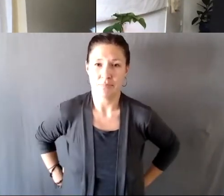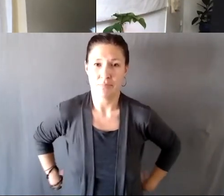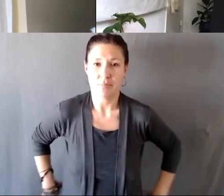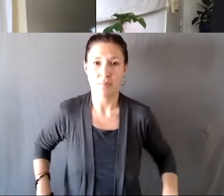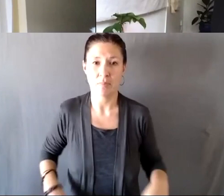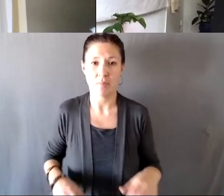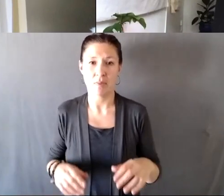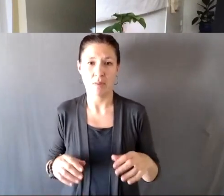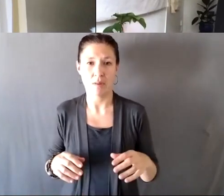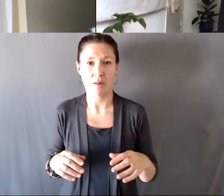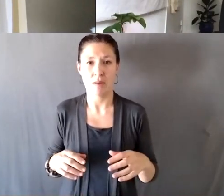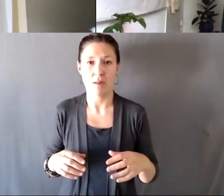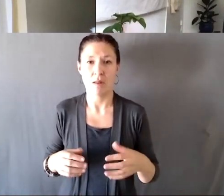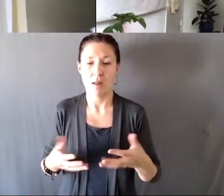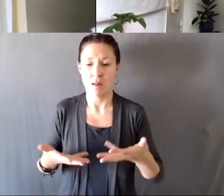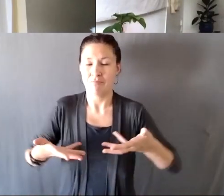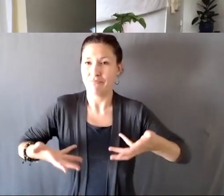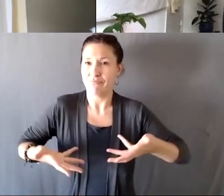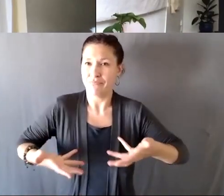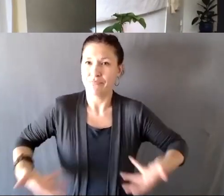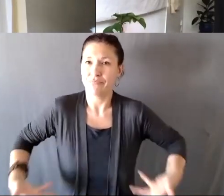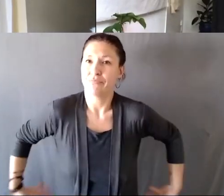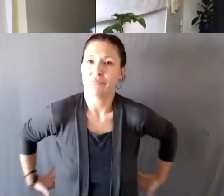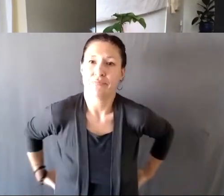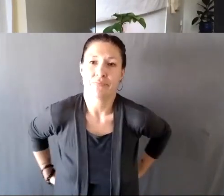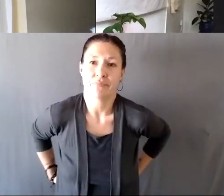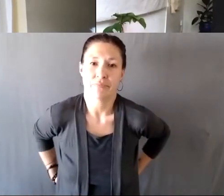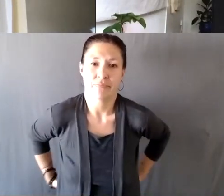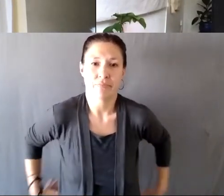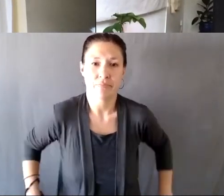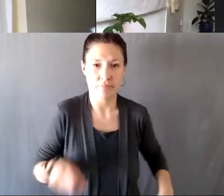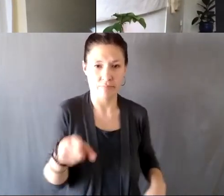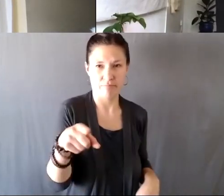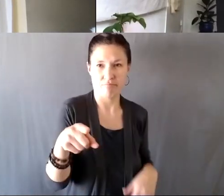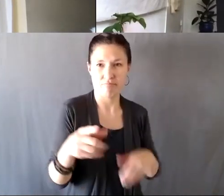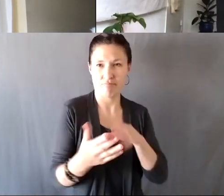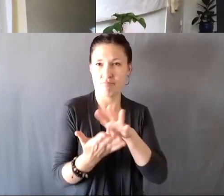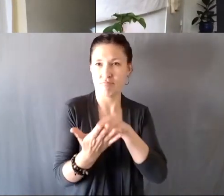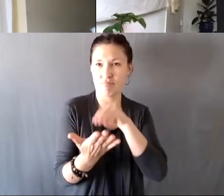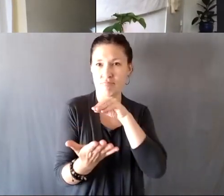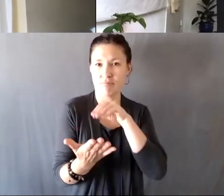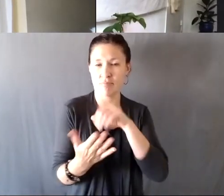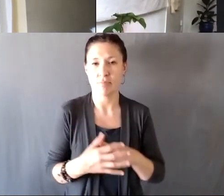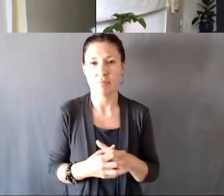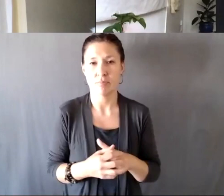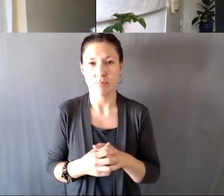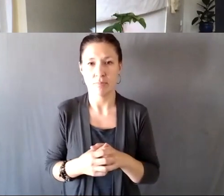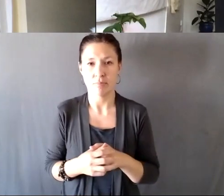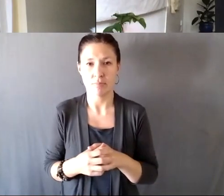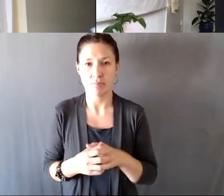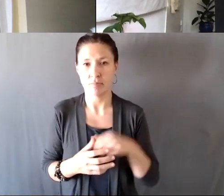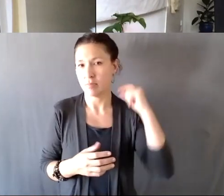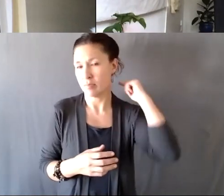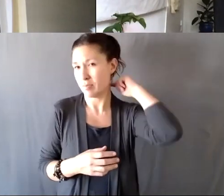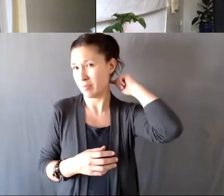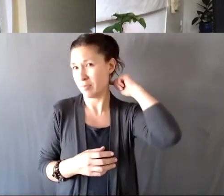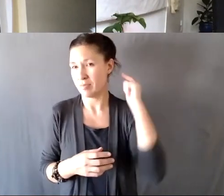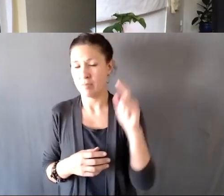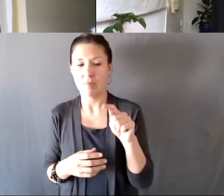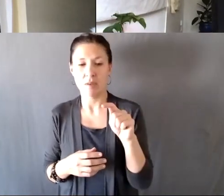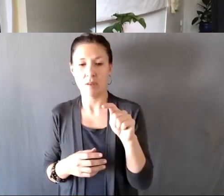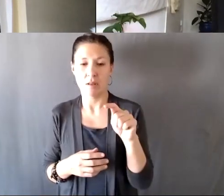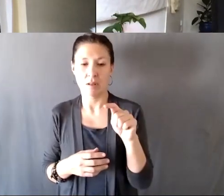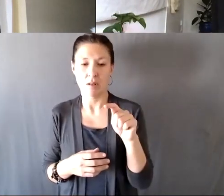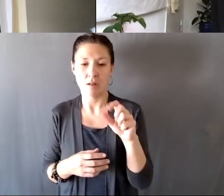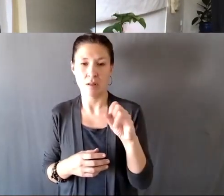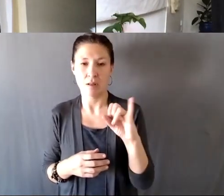cradles the spine. So before Singha said that the top here, the bump on your neck is called